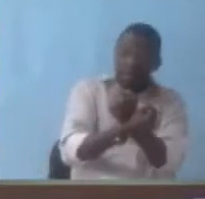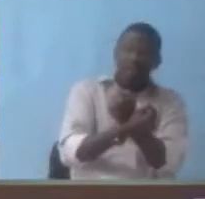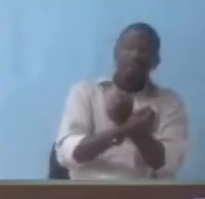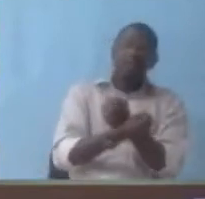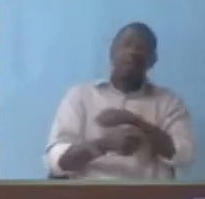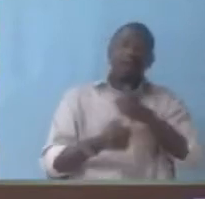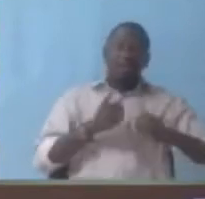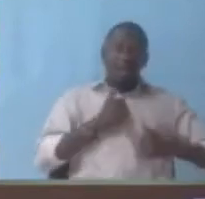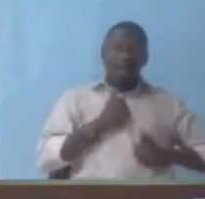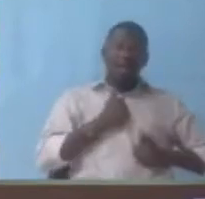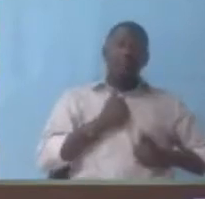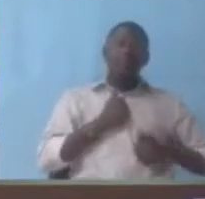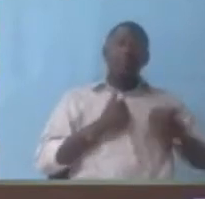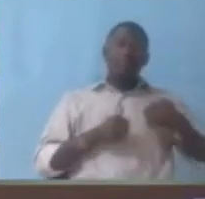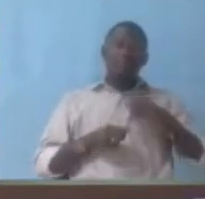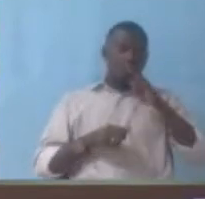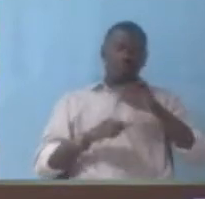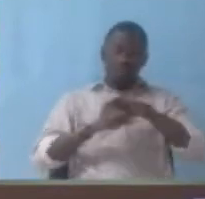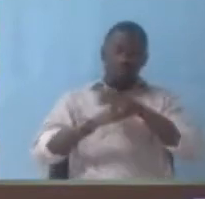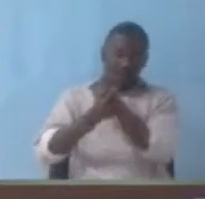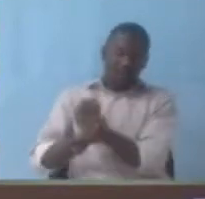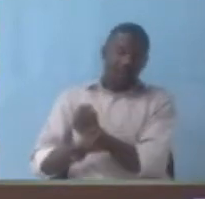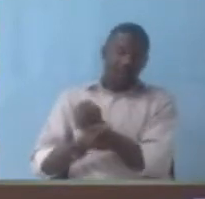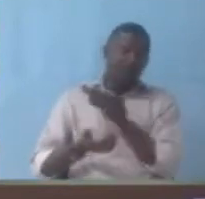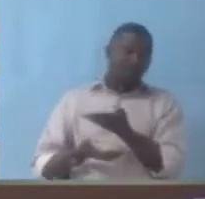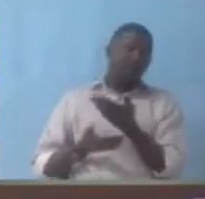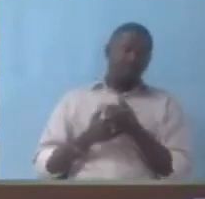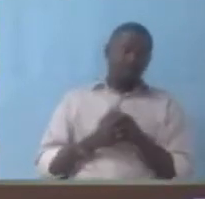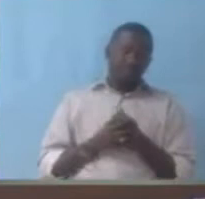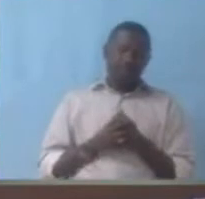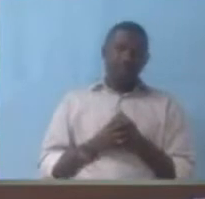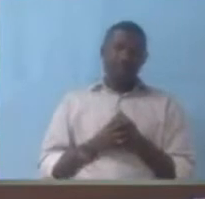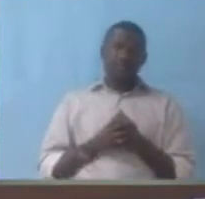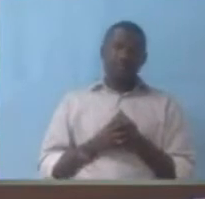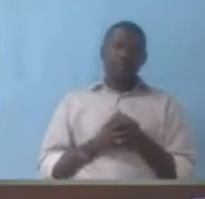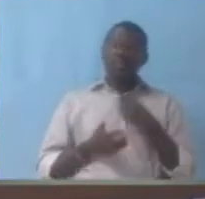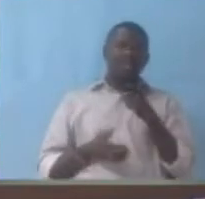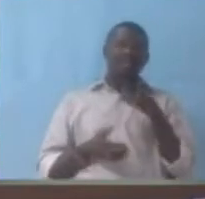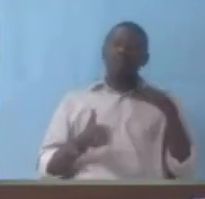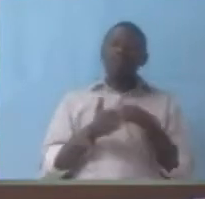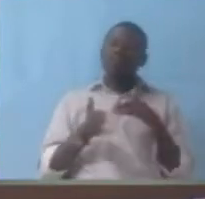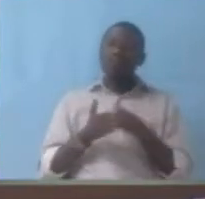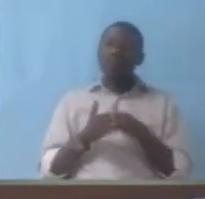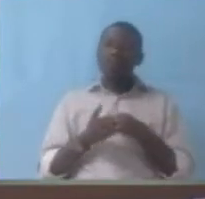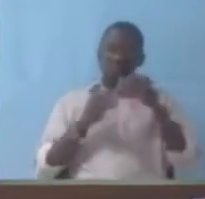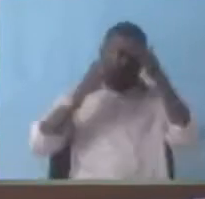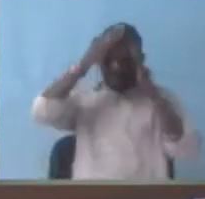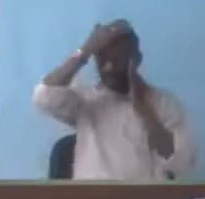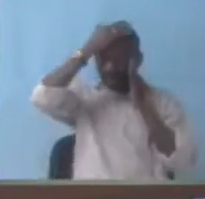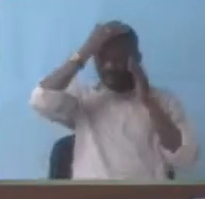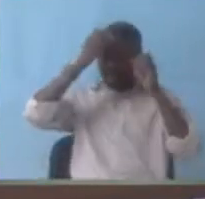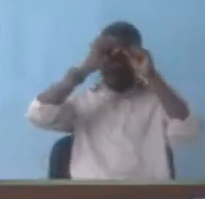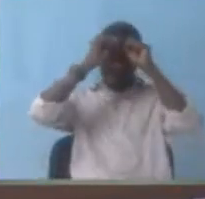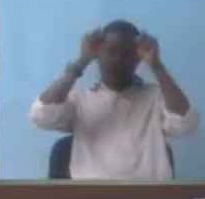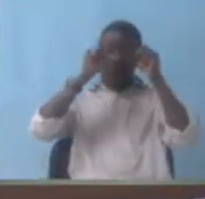kantonin tankada bunda nyaton kolumuta ke sindidula killing actually forced the military amunta we